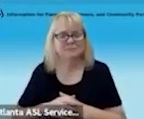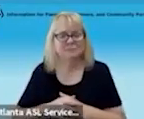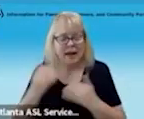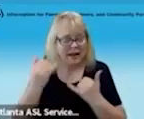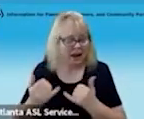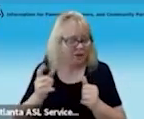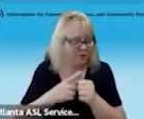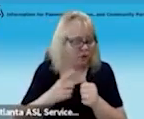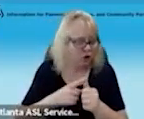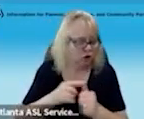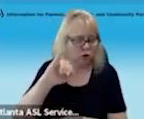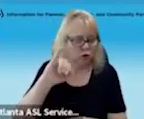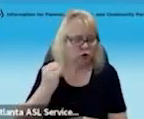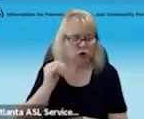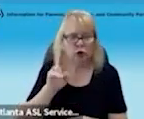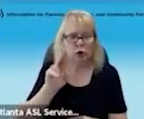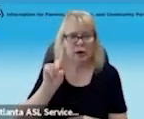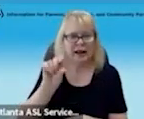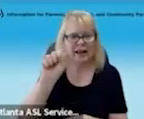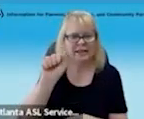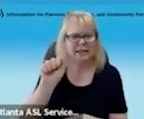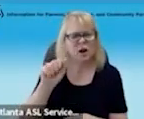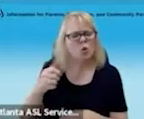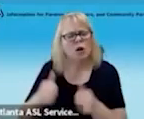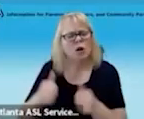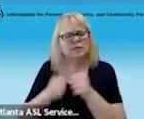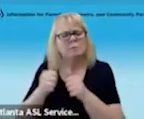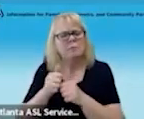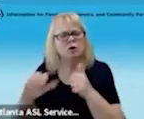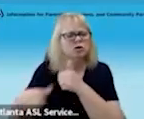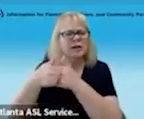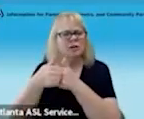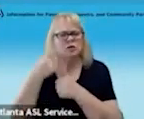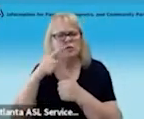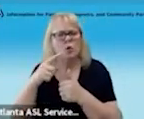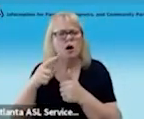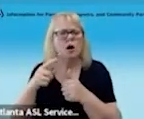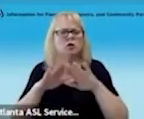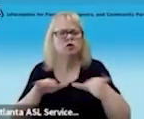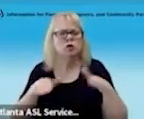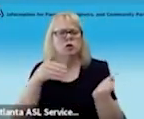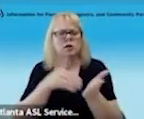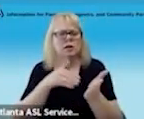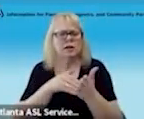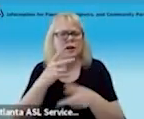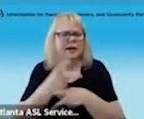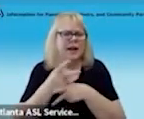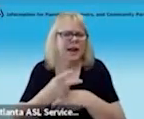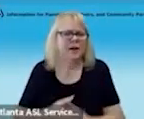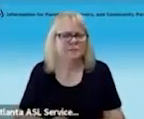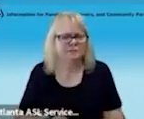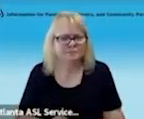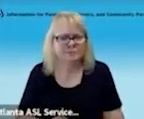coming week. A link to the webinar page is now being placed in the chat box. So to our panelists, first to